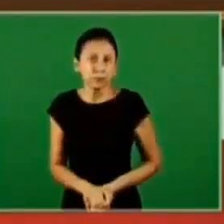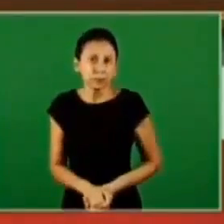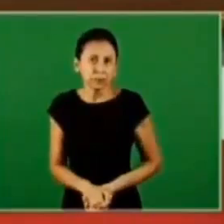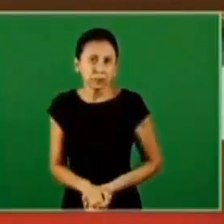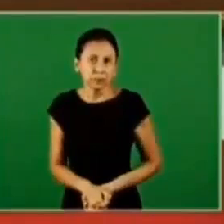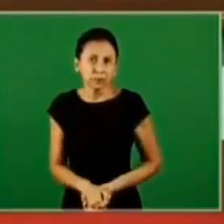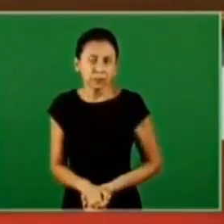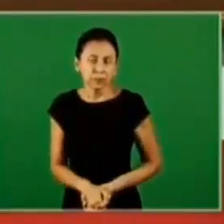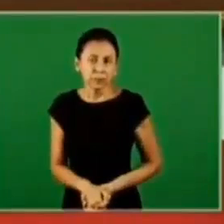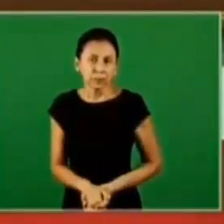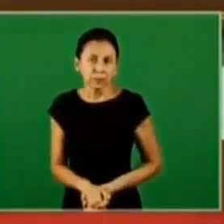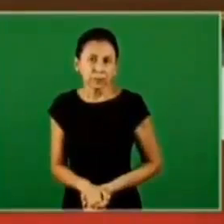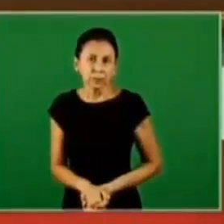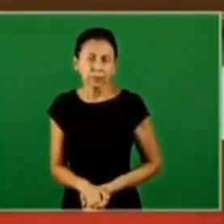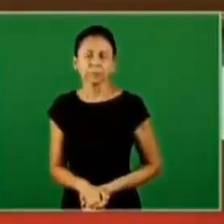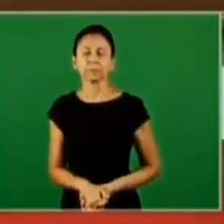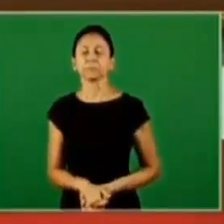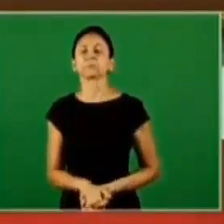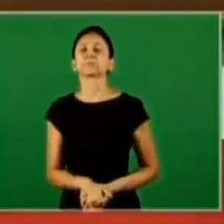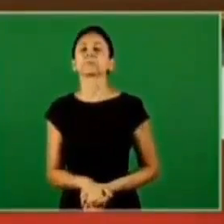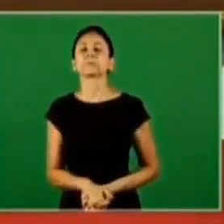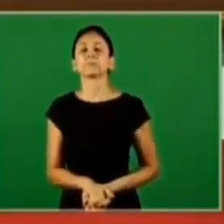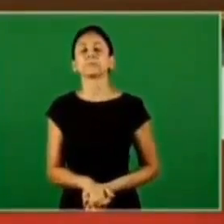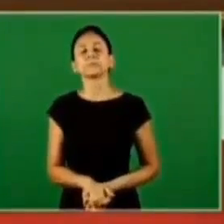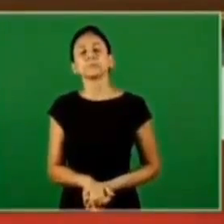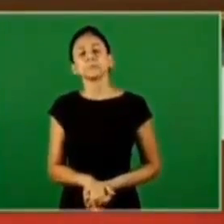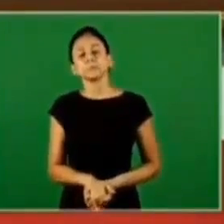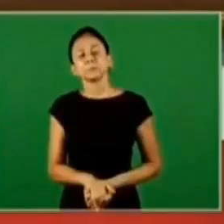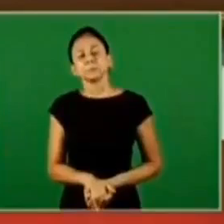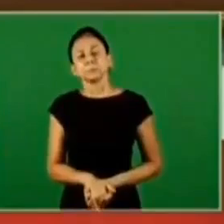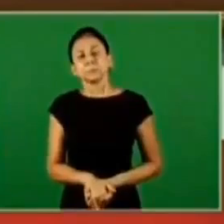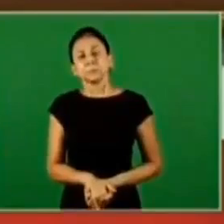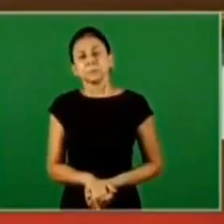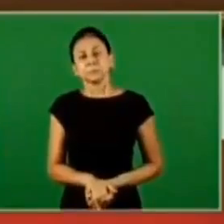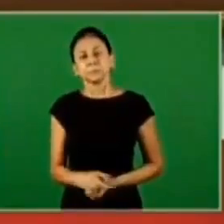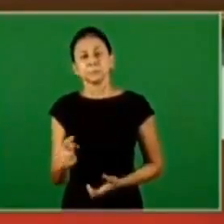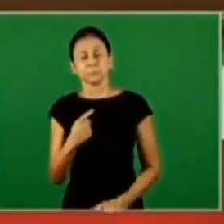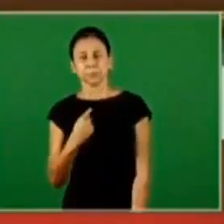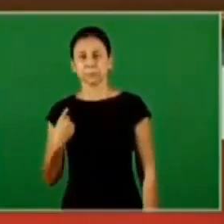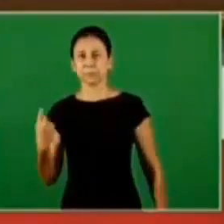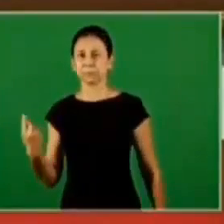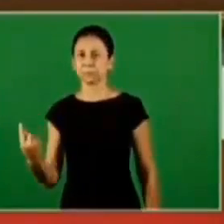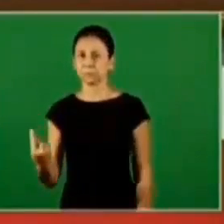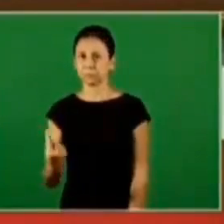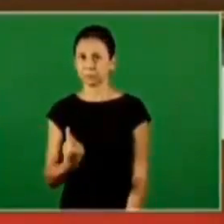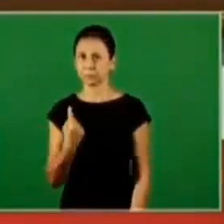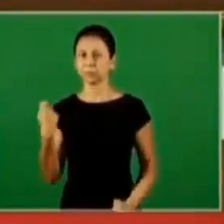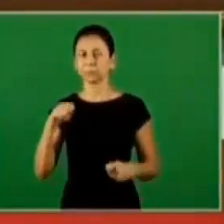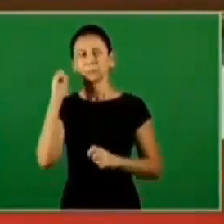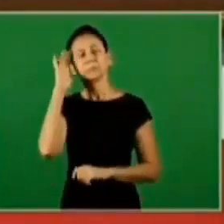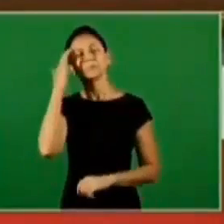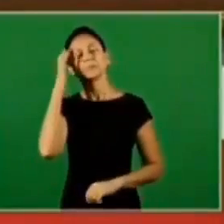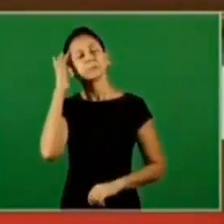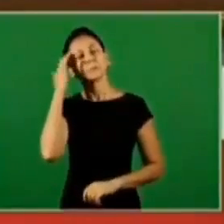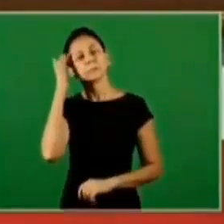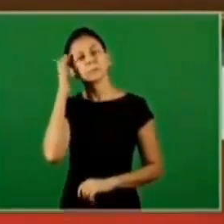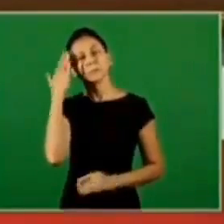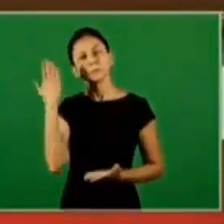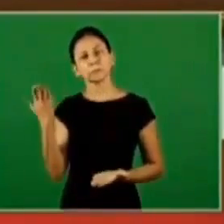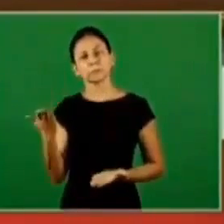crazy, and she told me I should not be a Christian. I should go after this? No. We have to